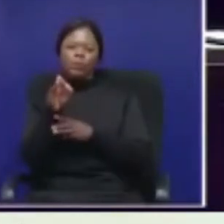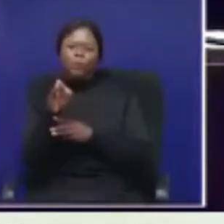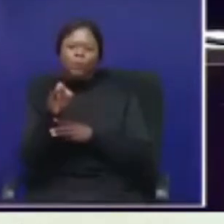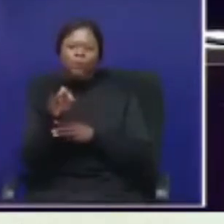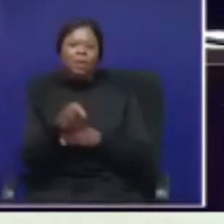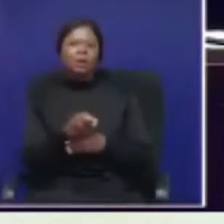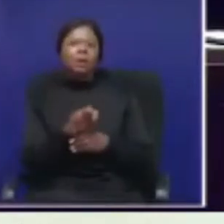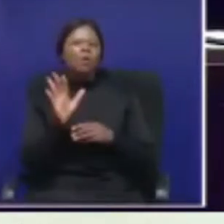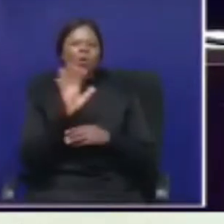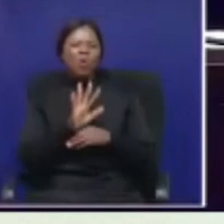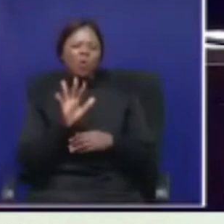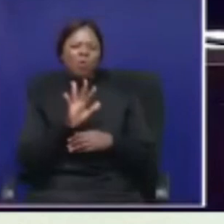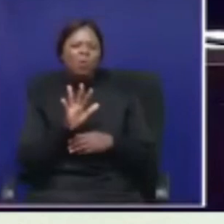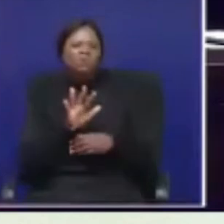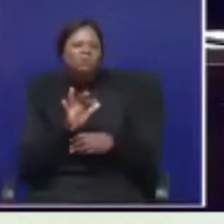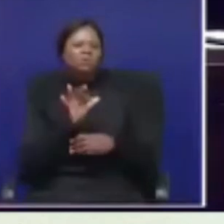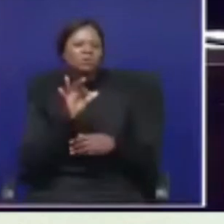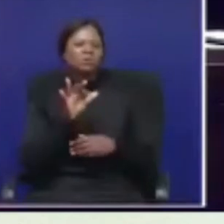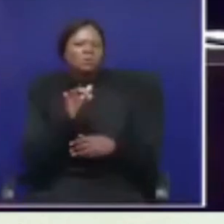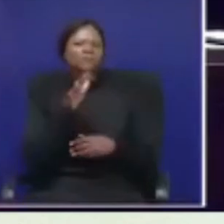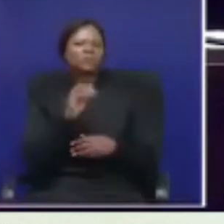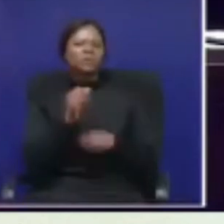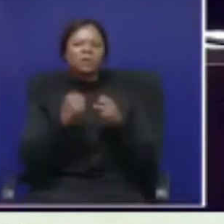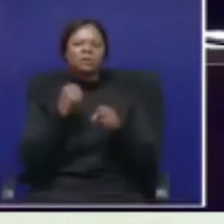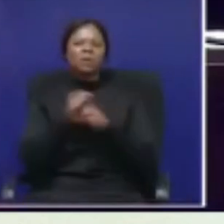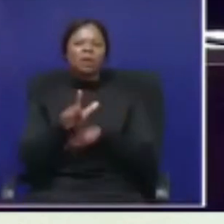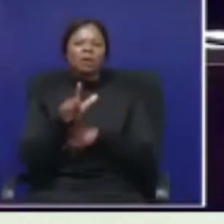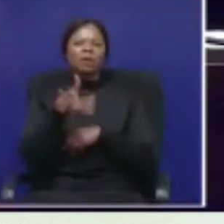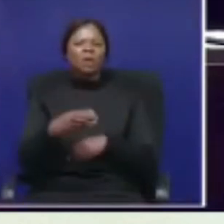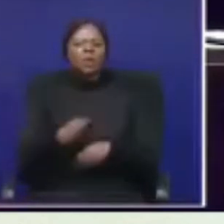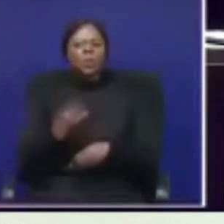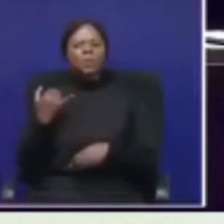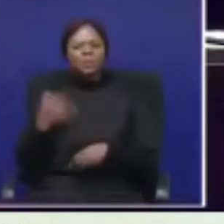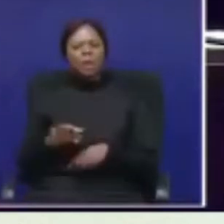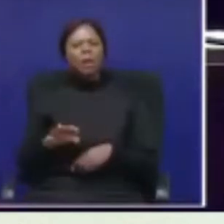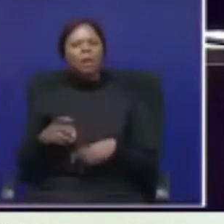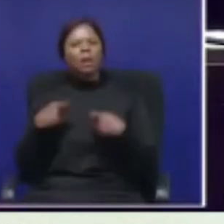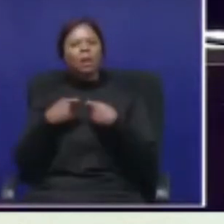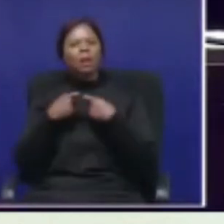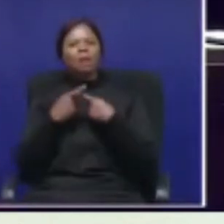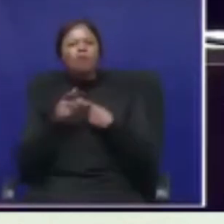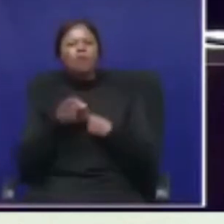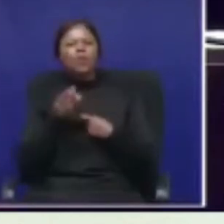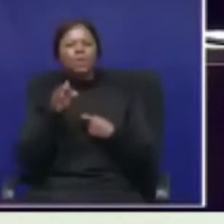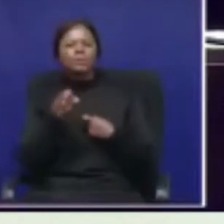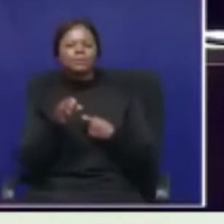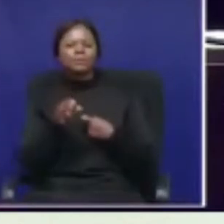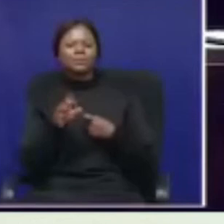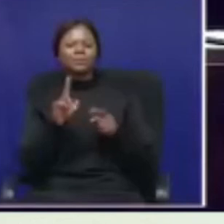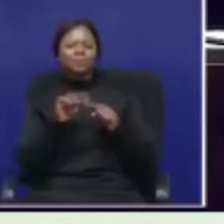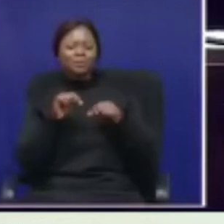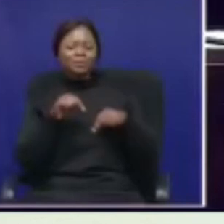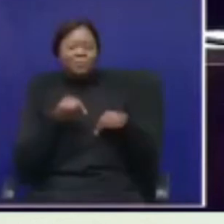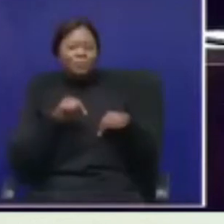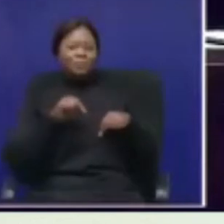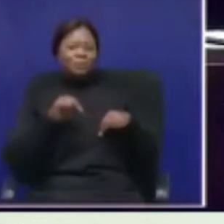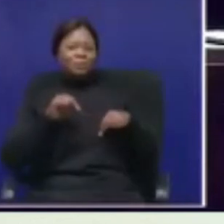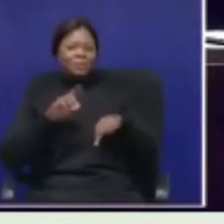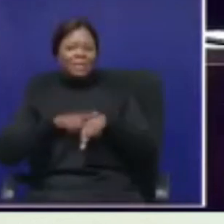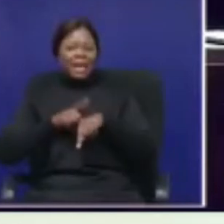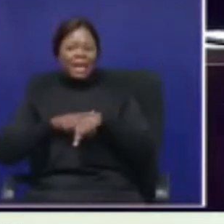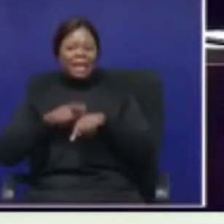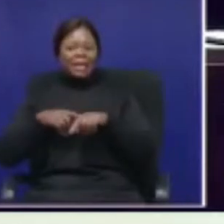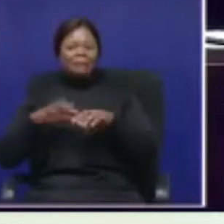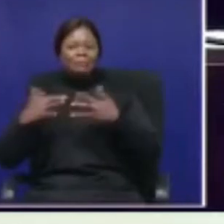confront a painful truth. Our youth are still fighting for their future. Only this time, the battlefield is not Soweto streets,